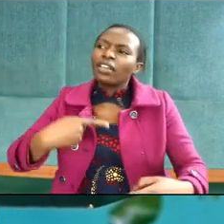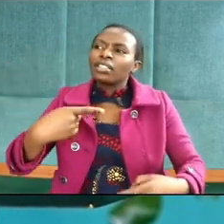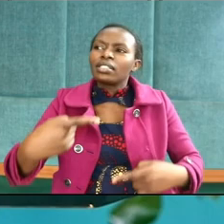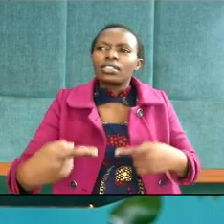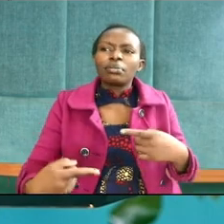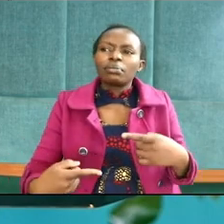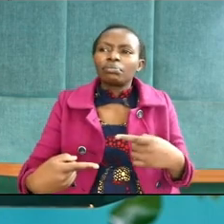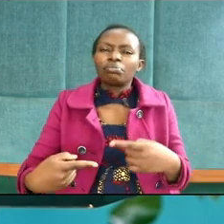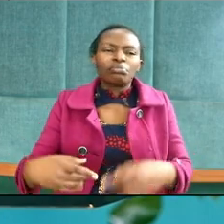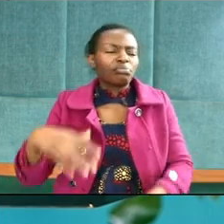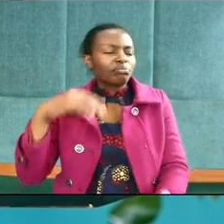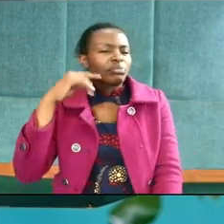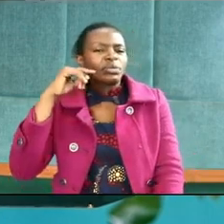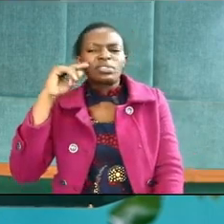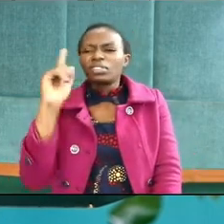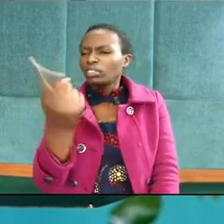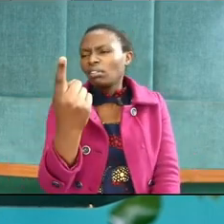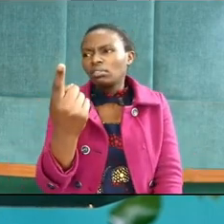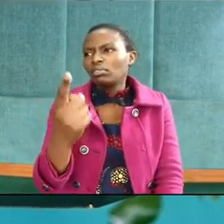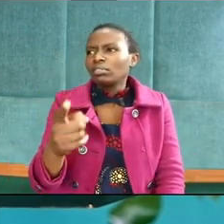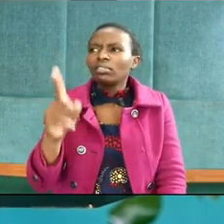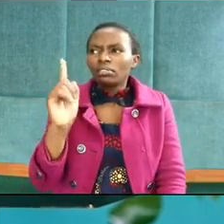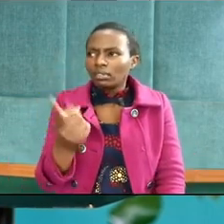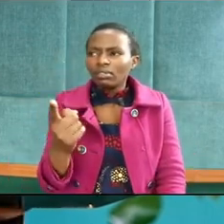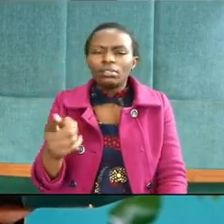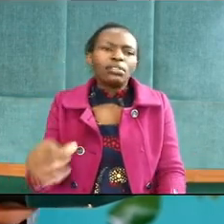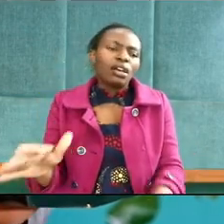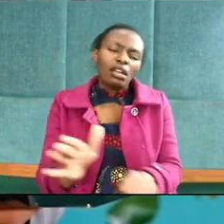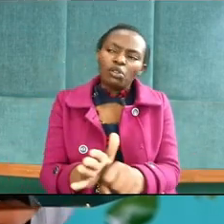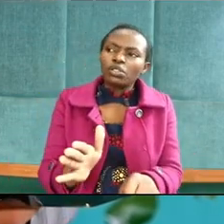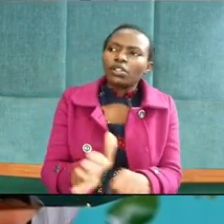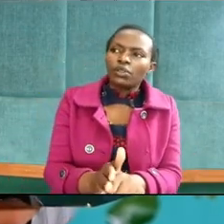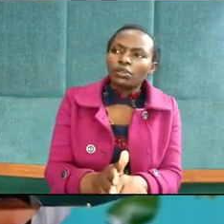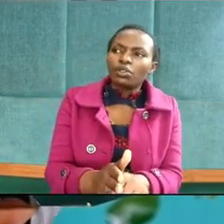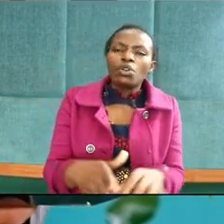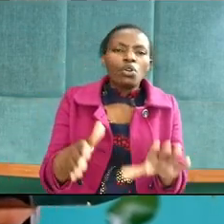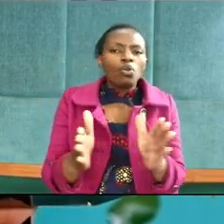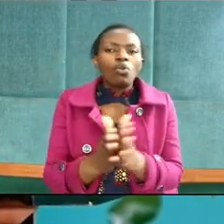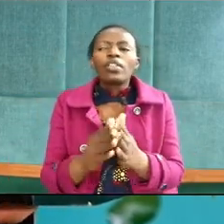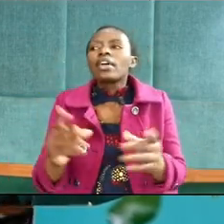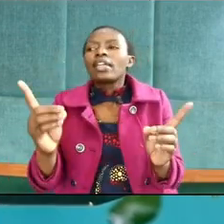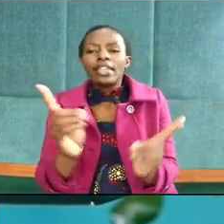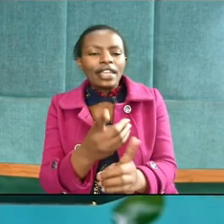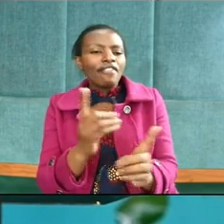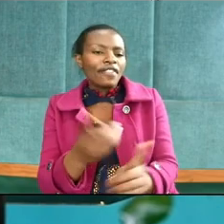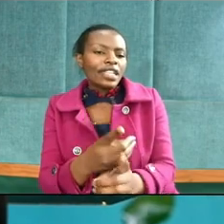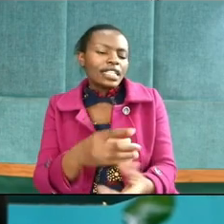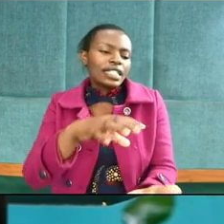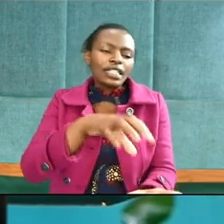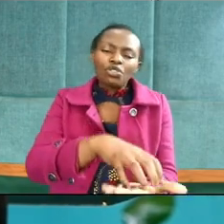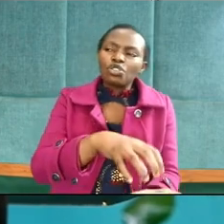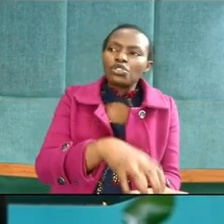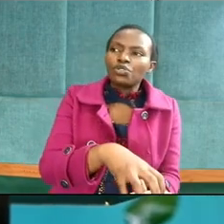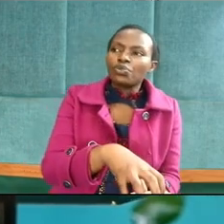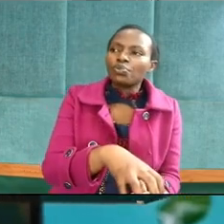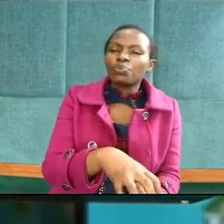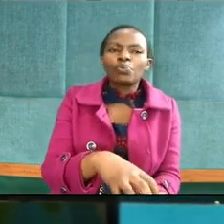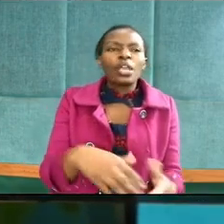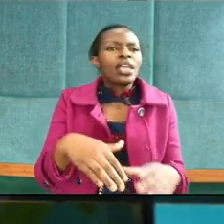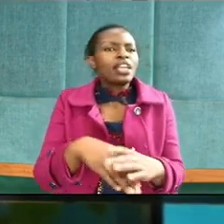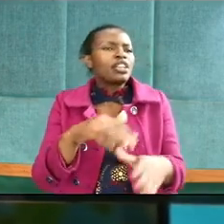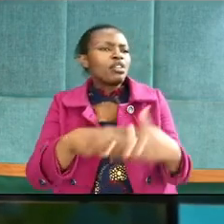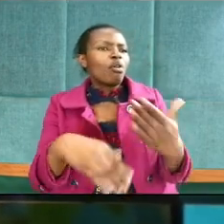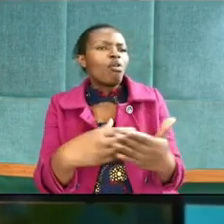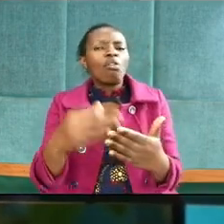poor coping strategies with different situations. Now, in all the three